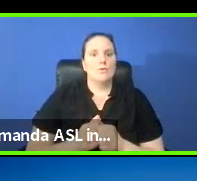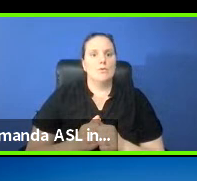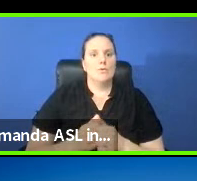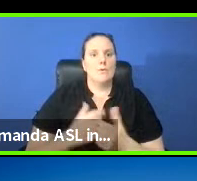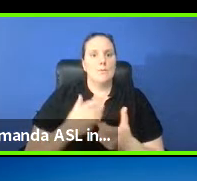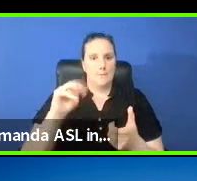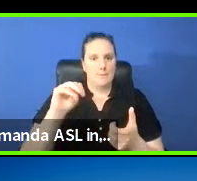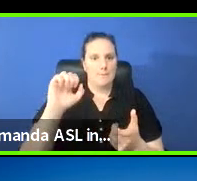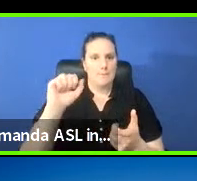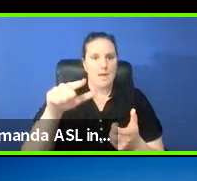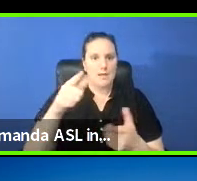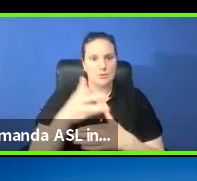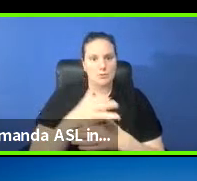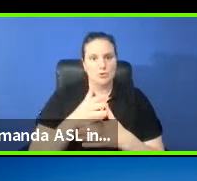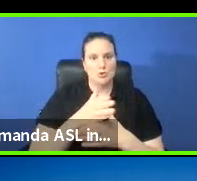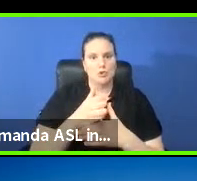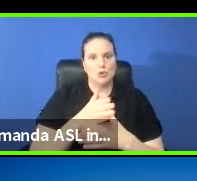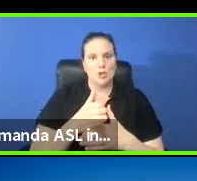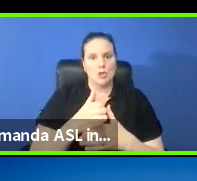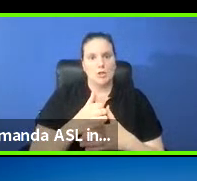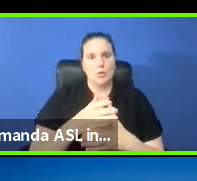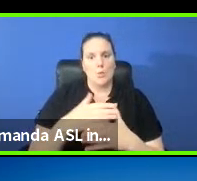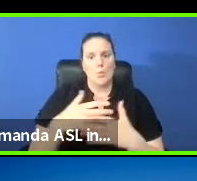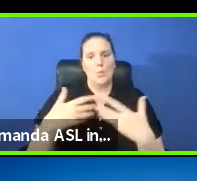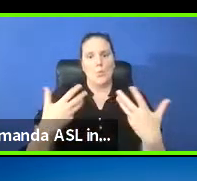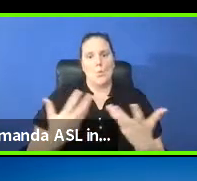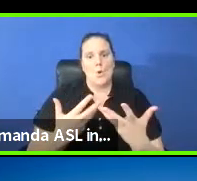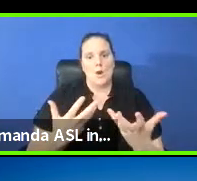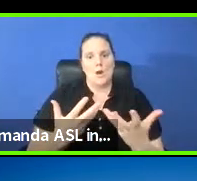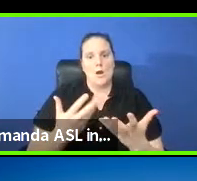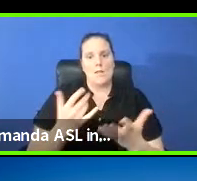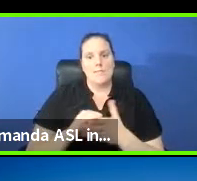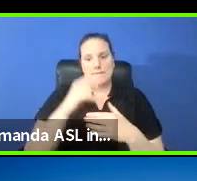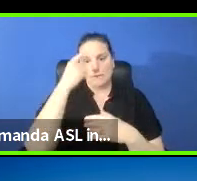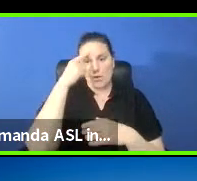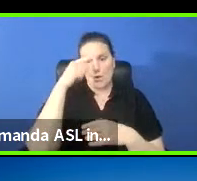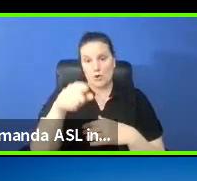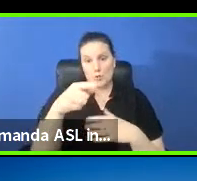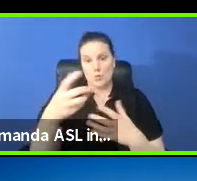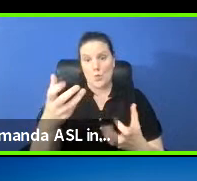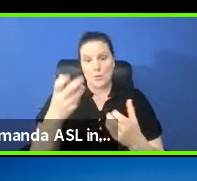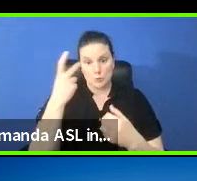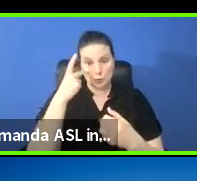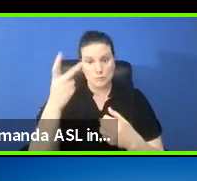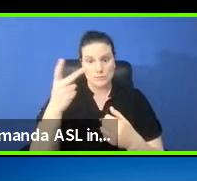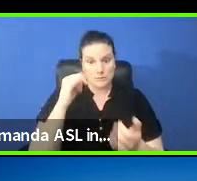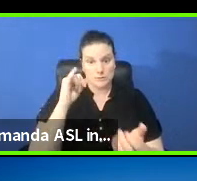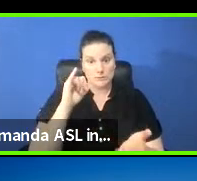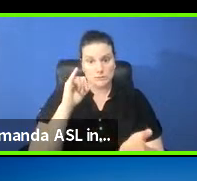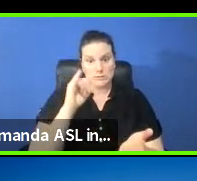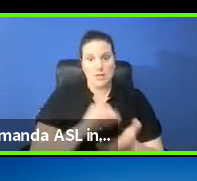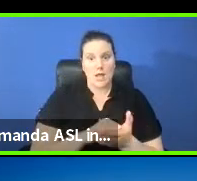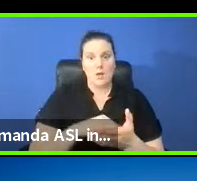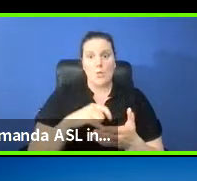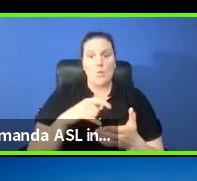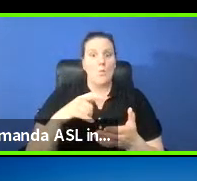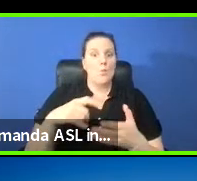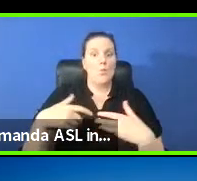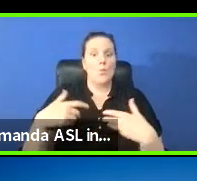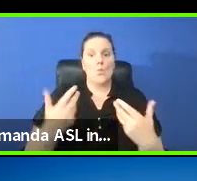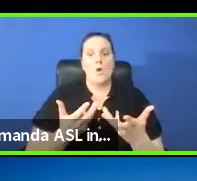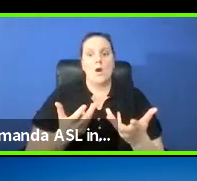Meg, you shared what it, that for you, you'd really like to see. What are